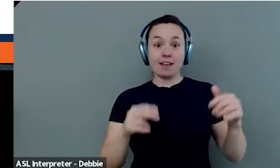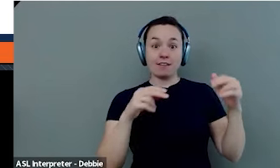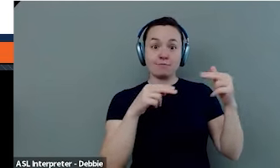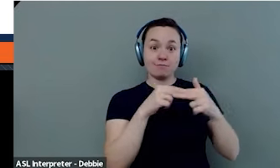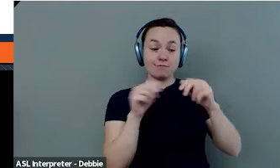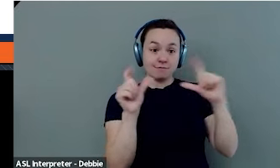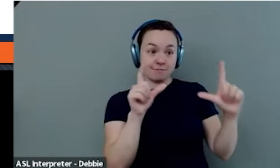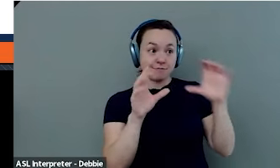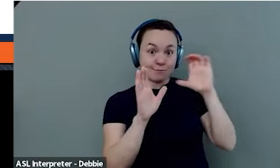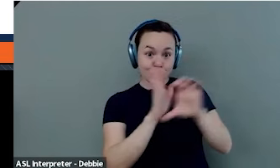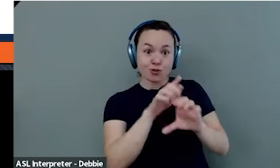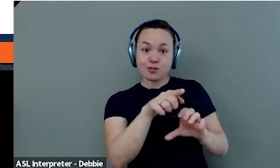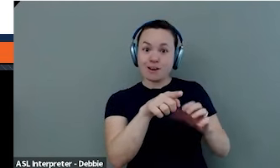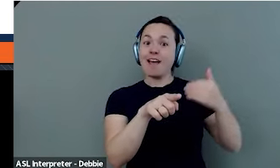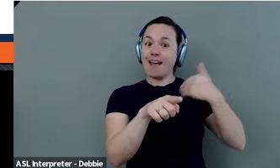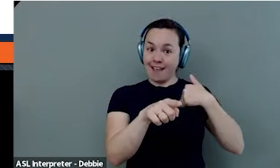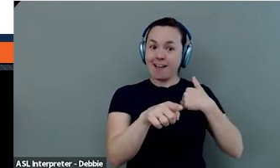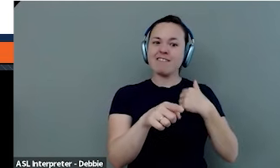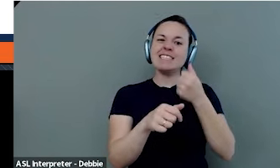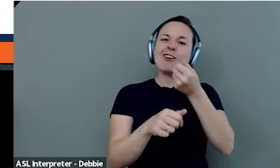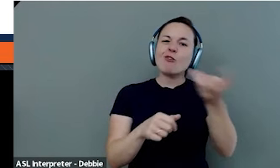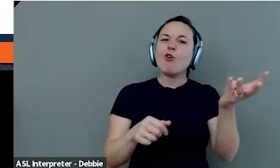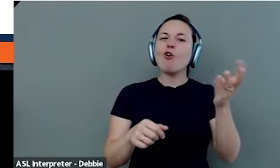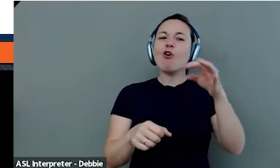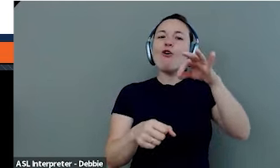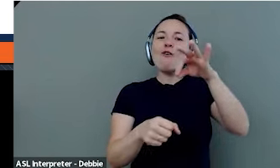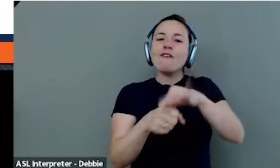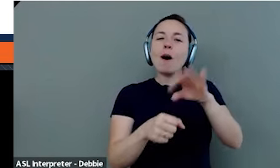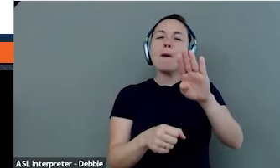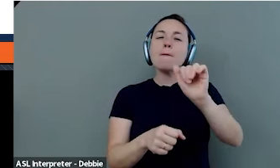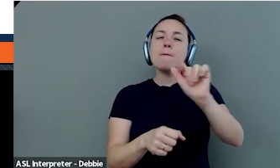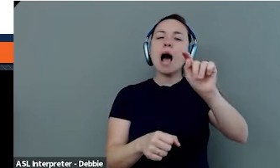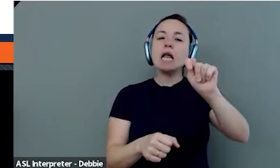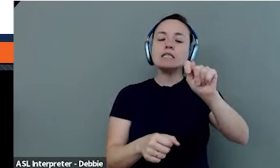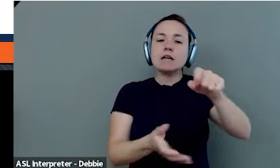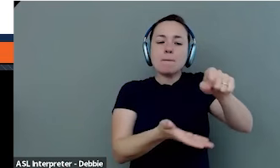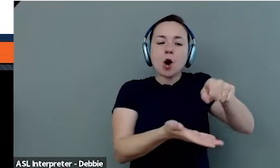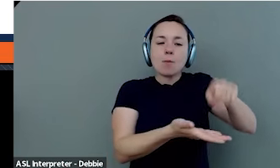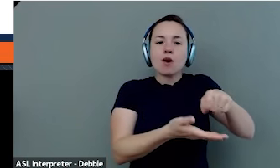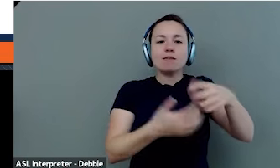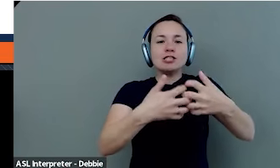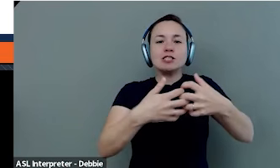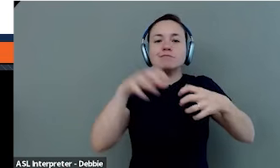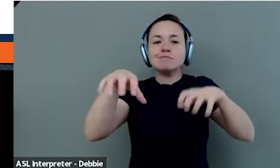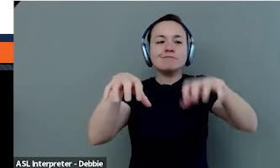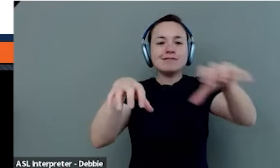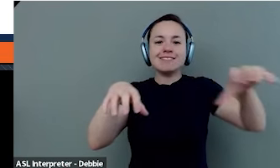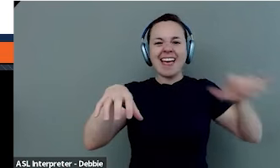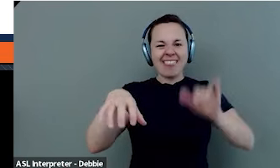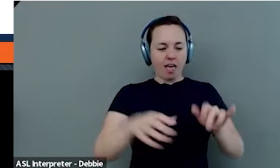Centers with an image of several of our ballot marking device touchscreen